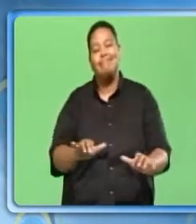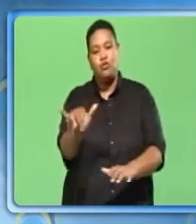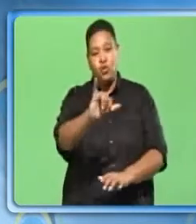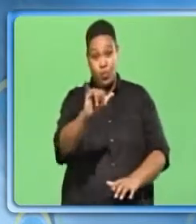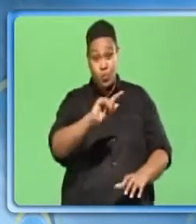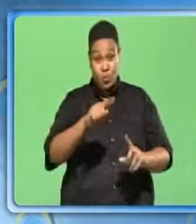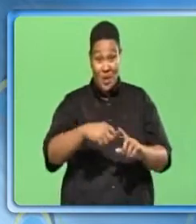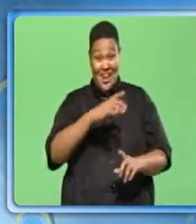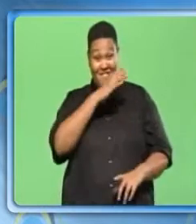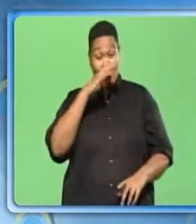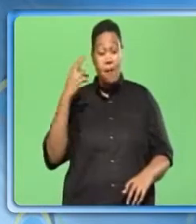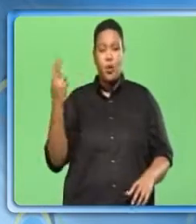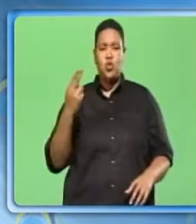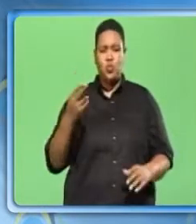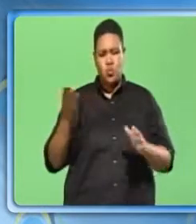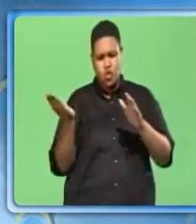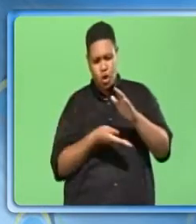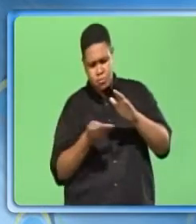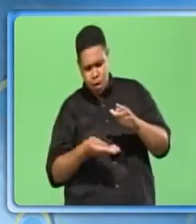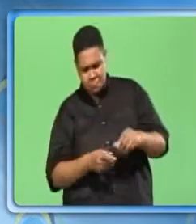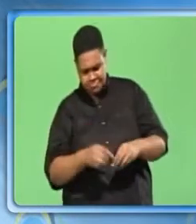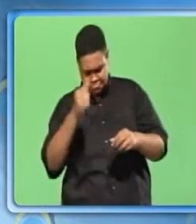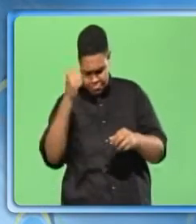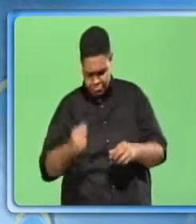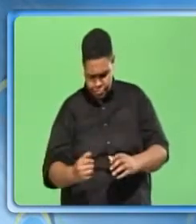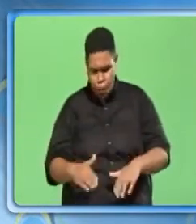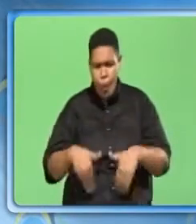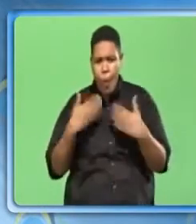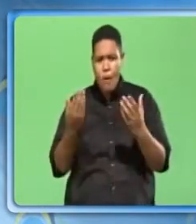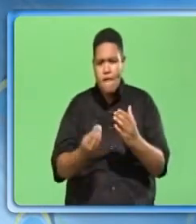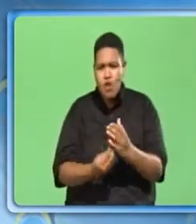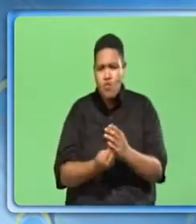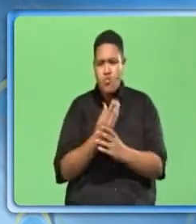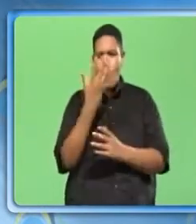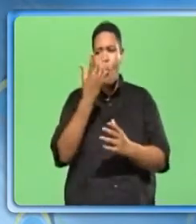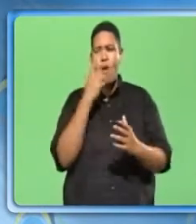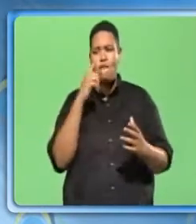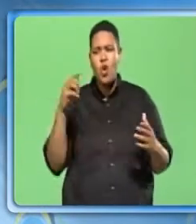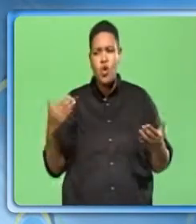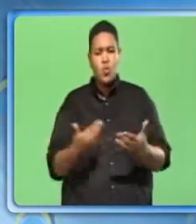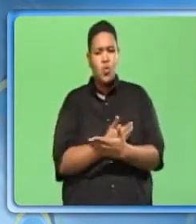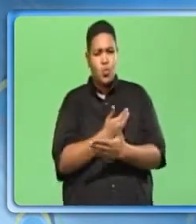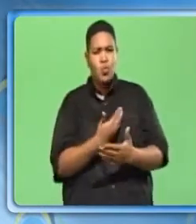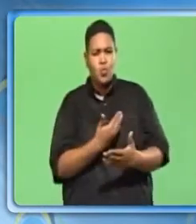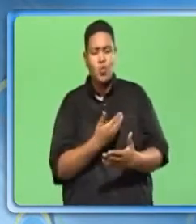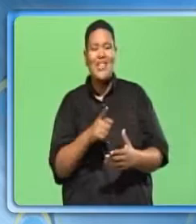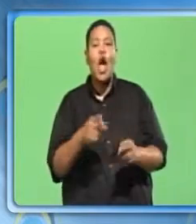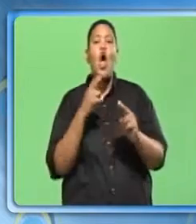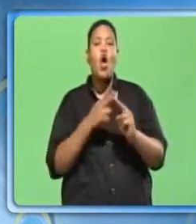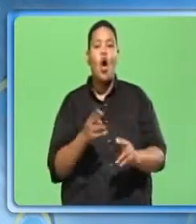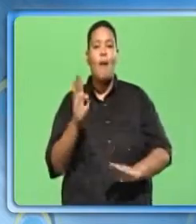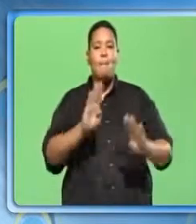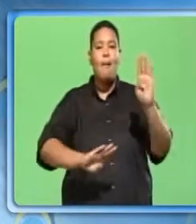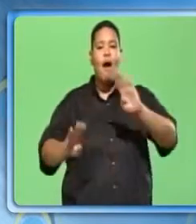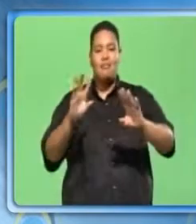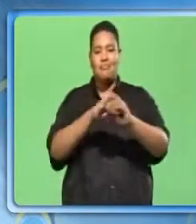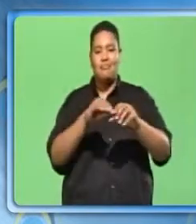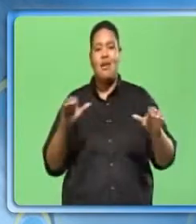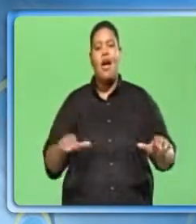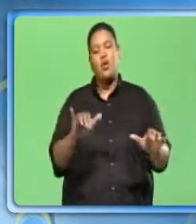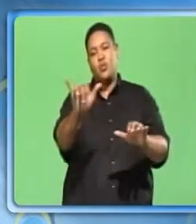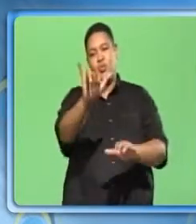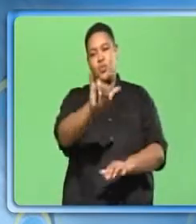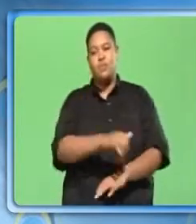When farmers use stem cuttings from the previous crop to form the source of the new crop, that's biology in action as